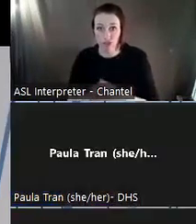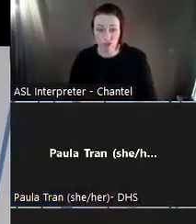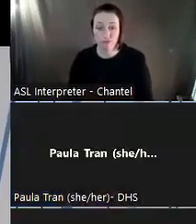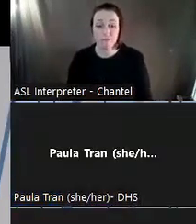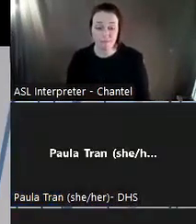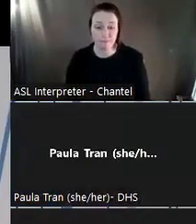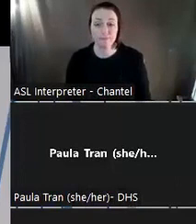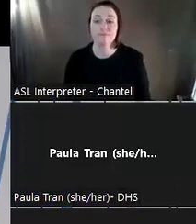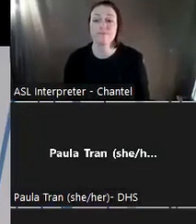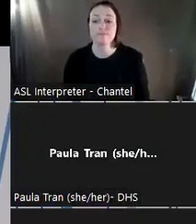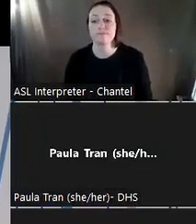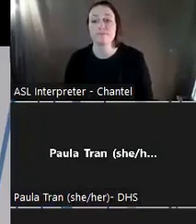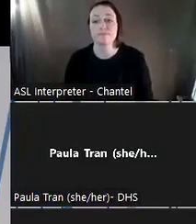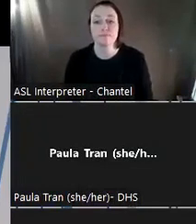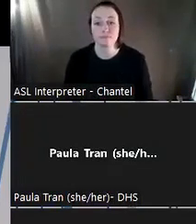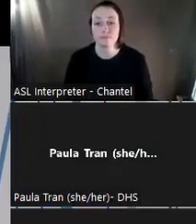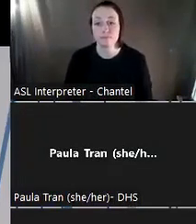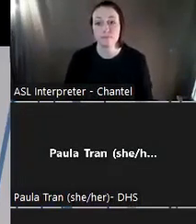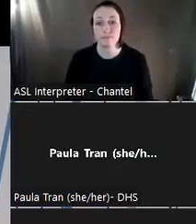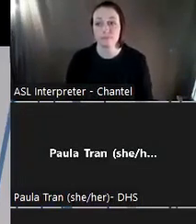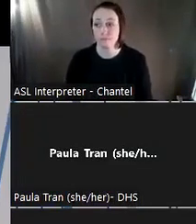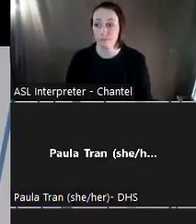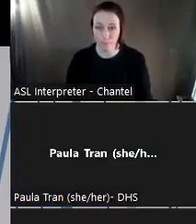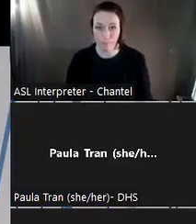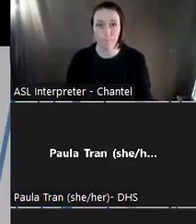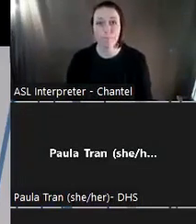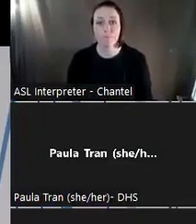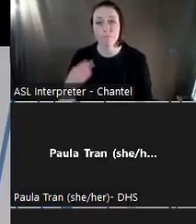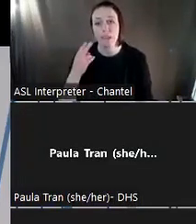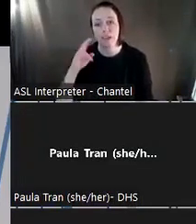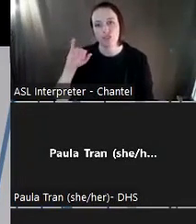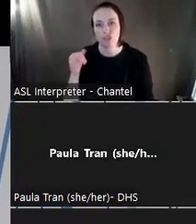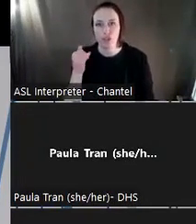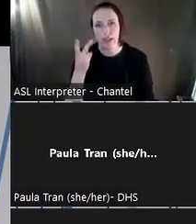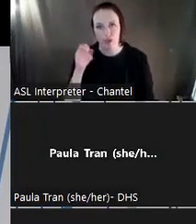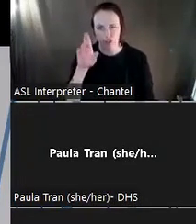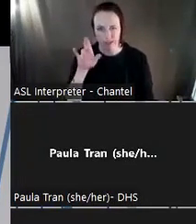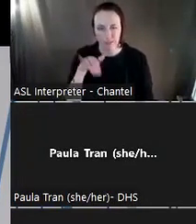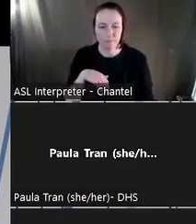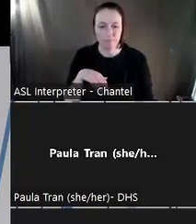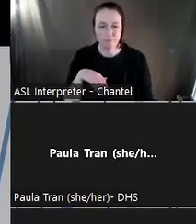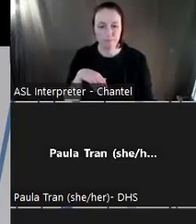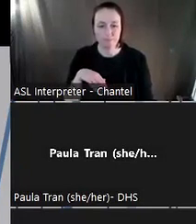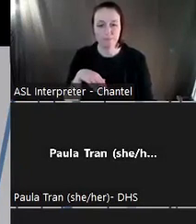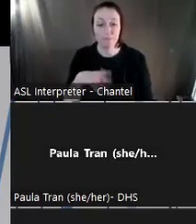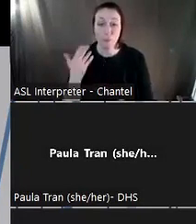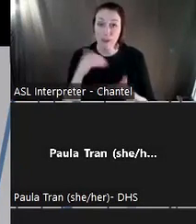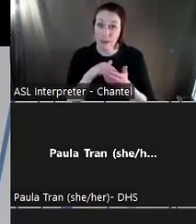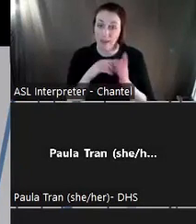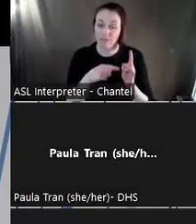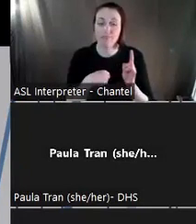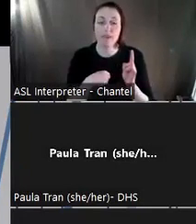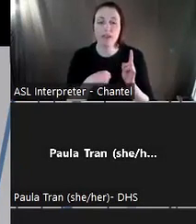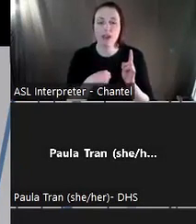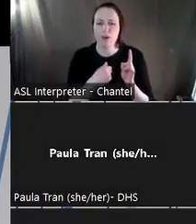And thank you, Paula, and thank you for sharing all that information. So again, as we kind of said before, there'll be a couple more links